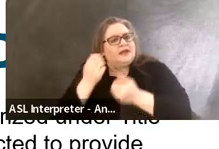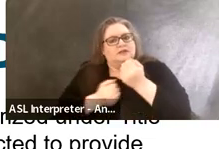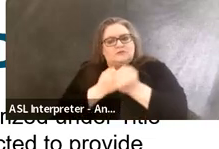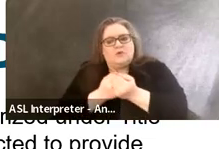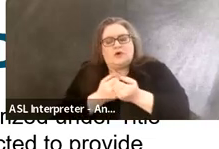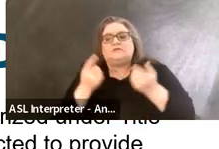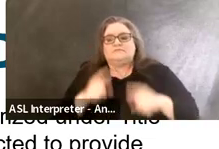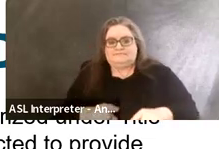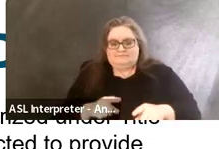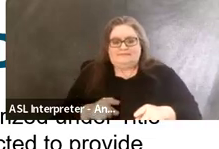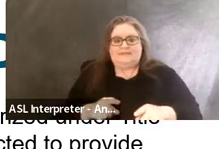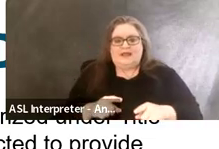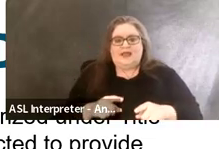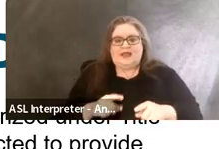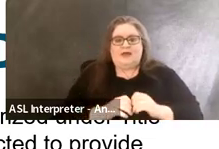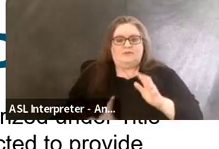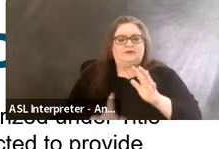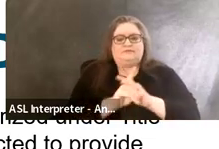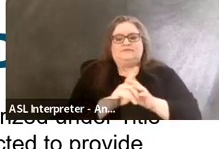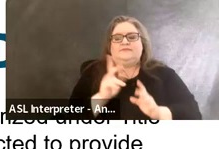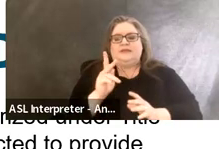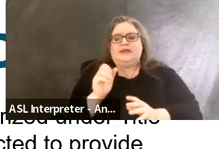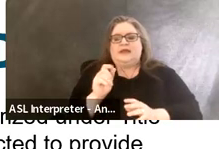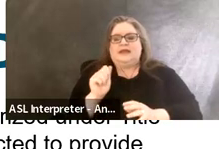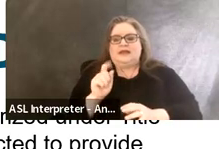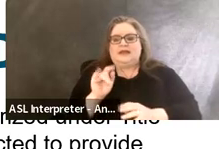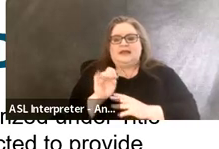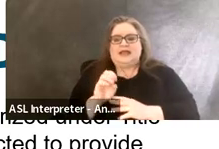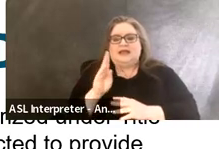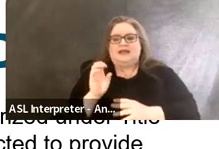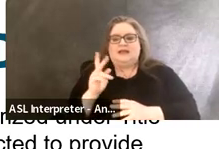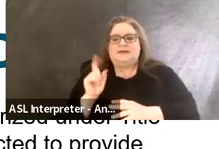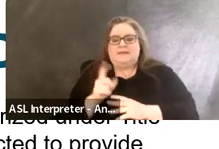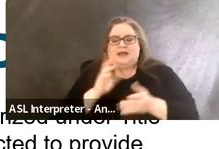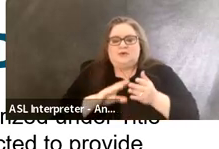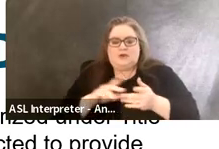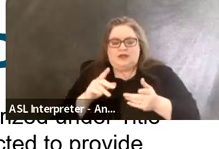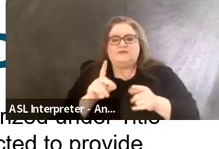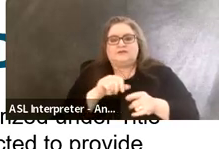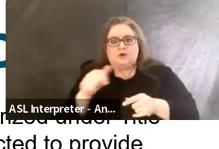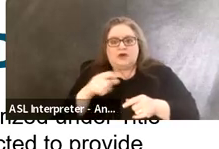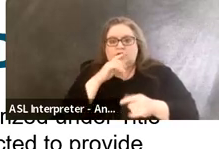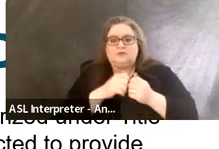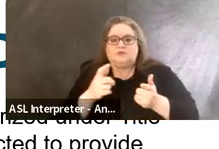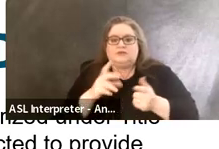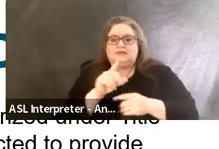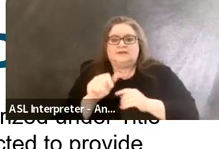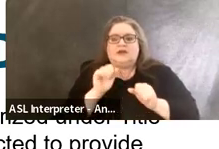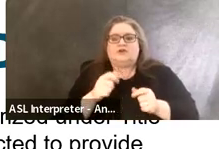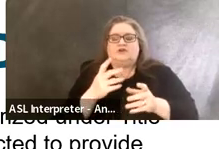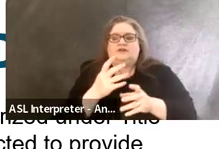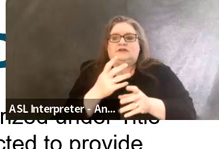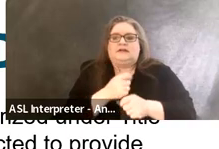the Katie Beckett waivers, so kids with intensive medical needs can get services at home as well with a income